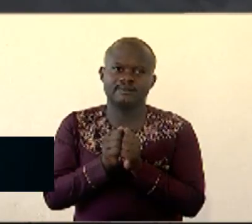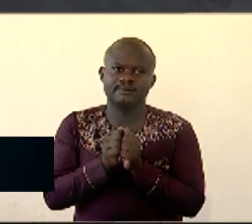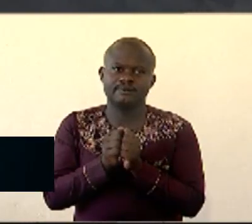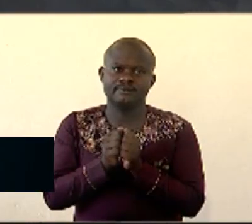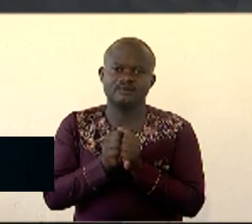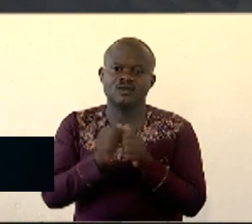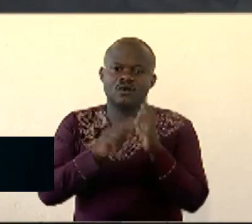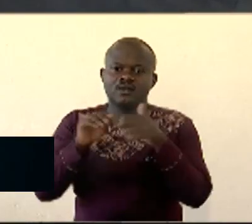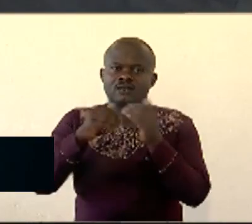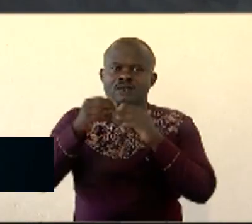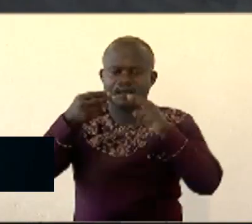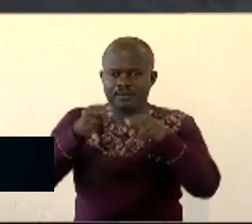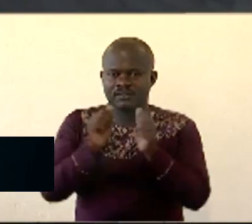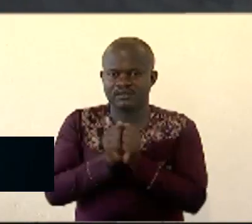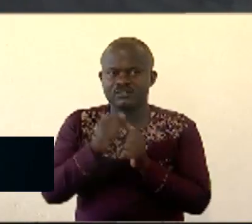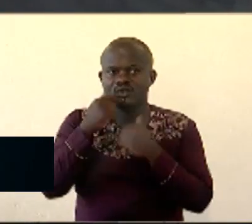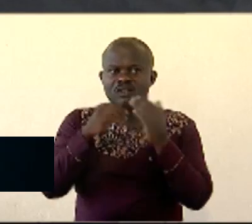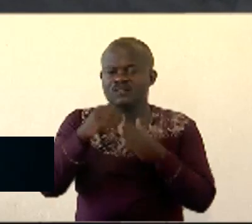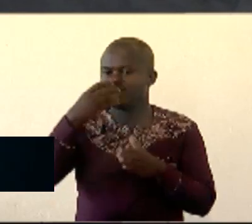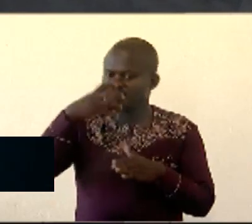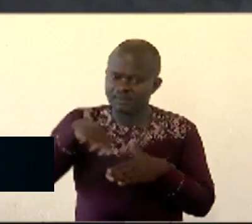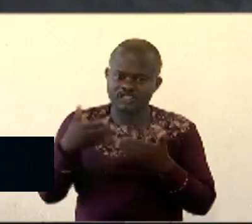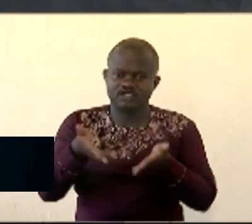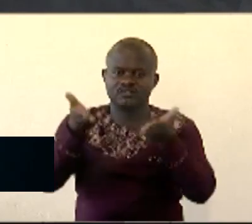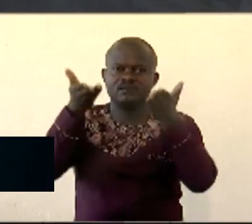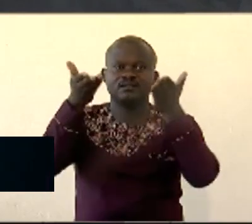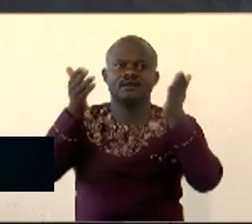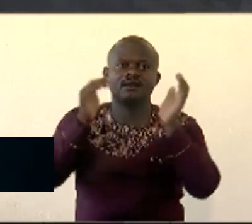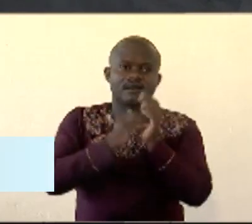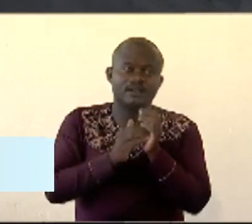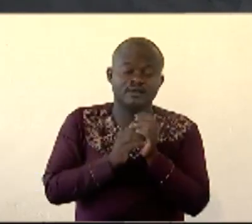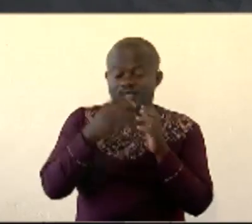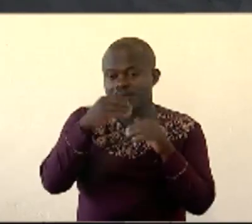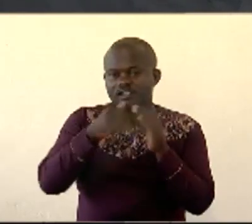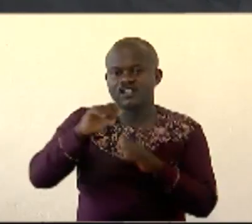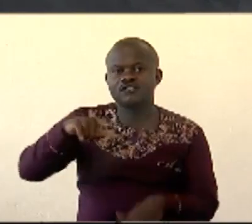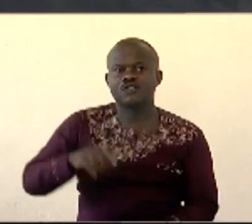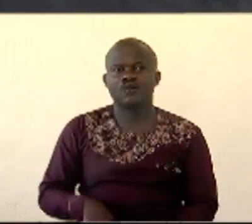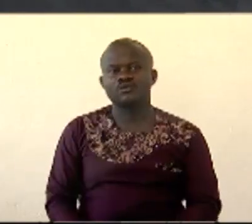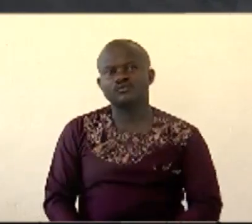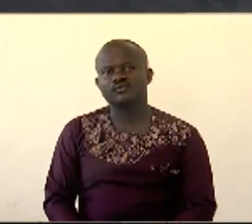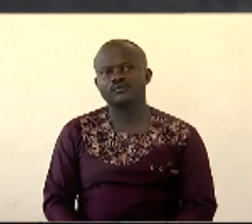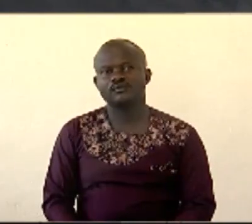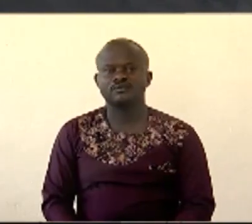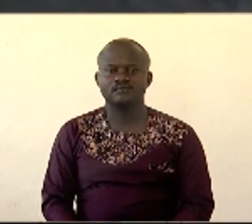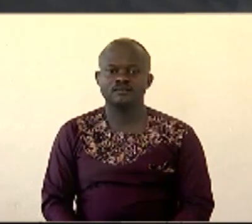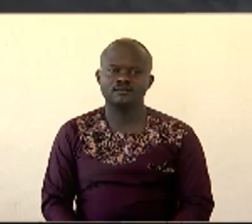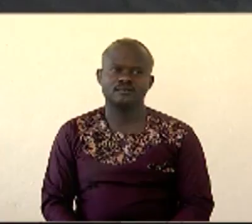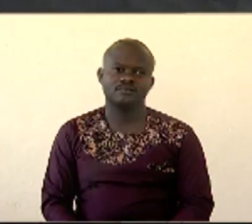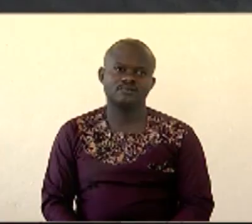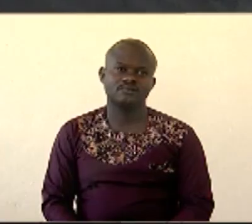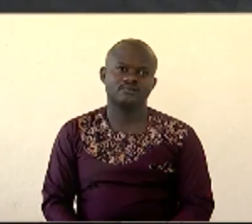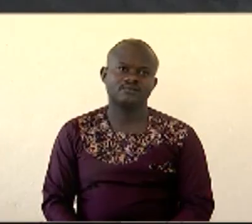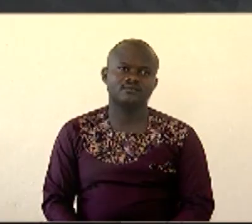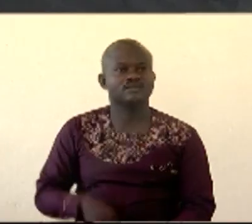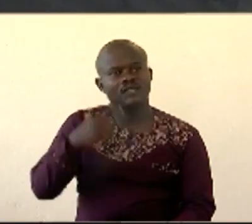What happens to the temperature increase and when the temperature is very low? Let me try to draw the graph.